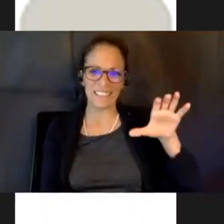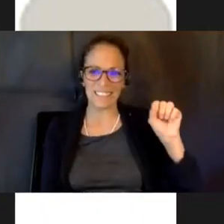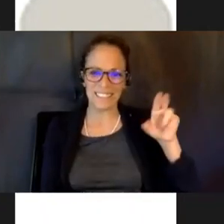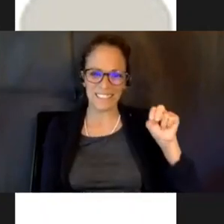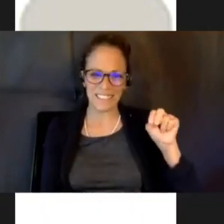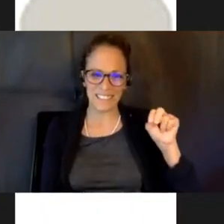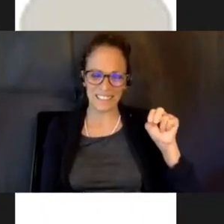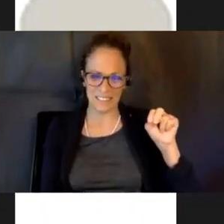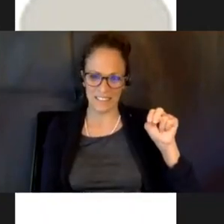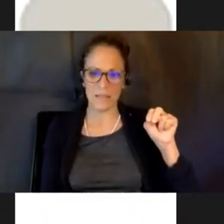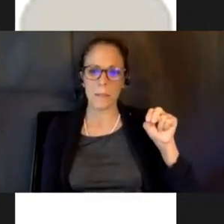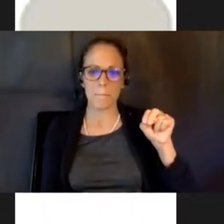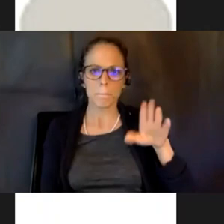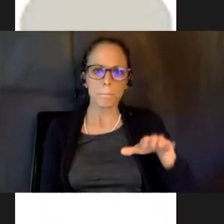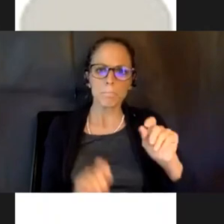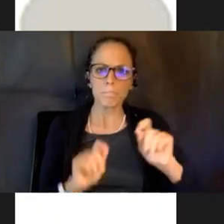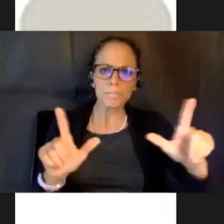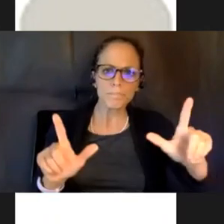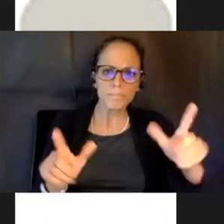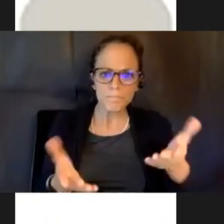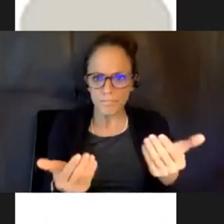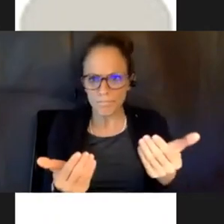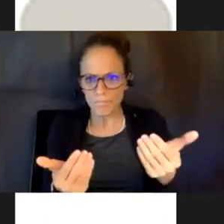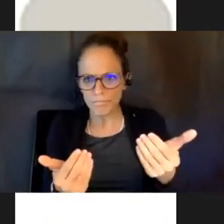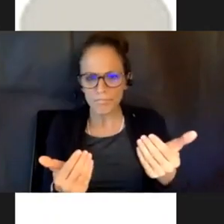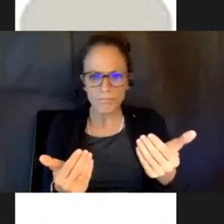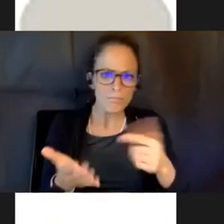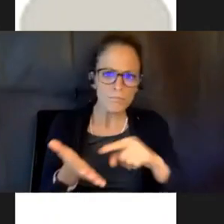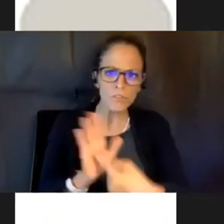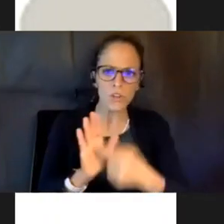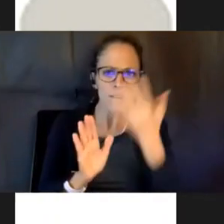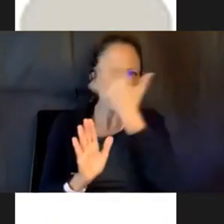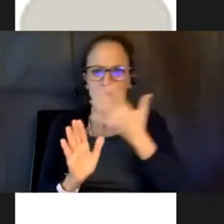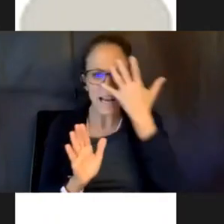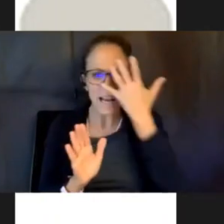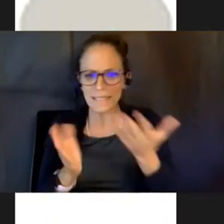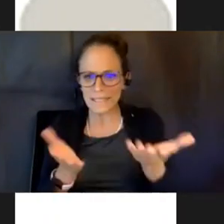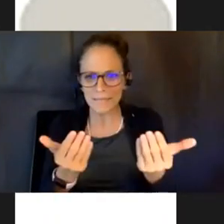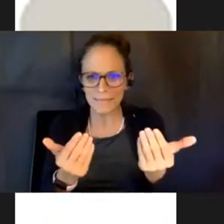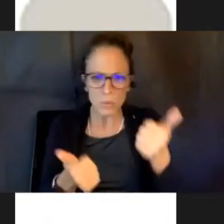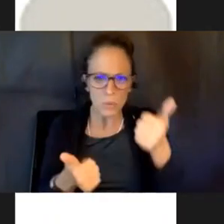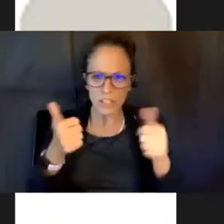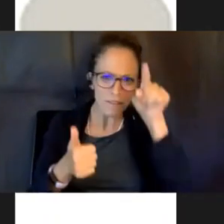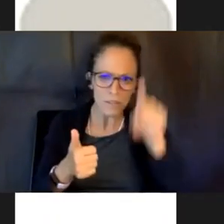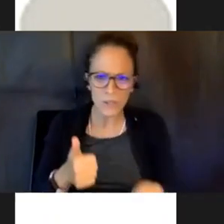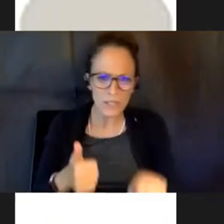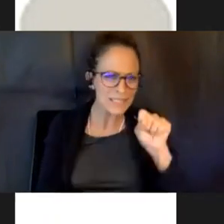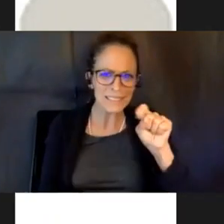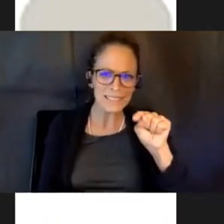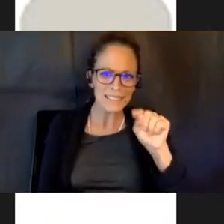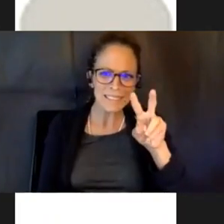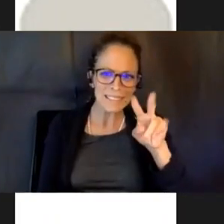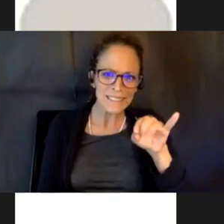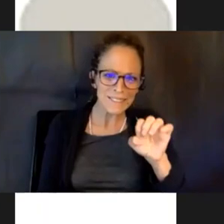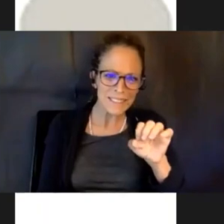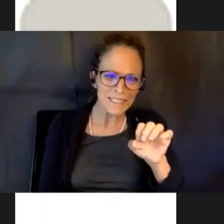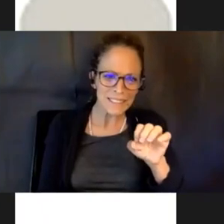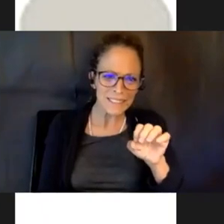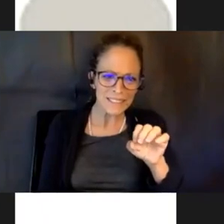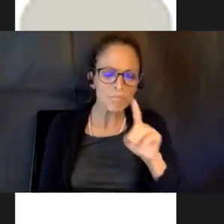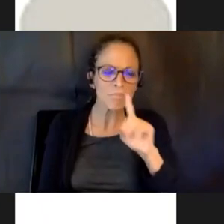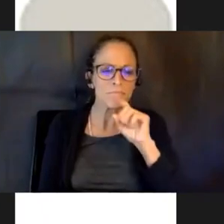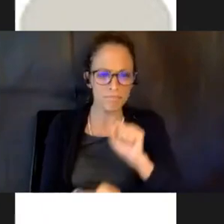Stevie, State Northridge. Stevie, show yourself. So, yes, please reveal yourself, Stevie. There's like eight Stevies in the audience. We had some technical difficulties.